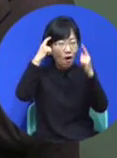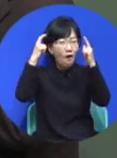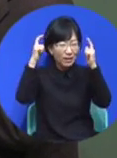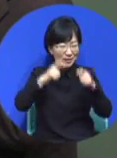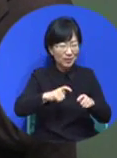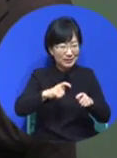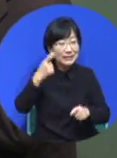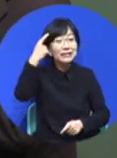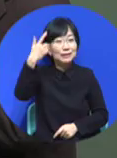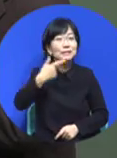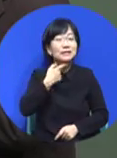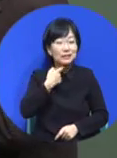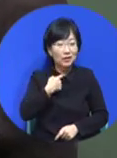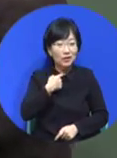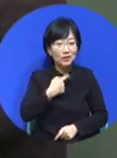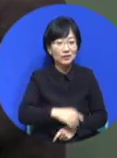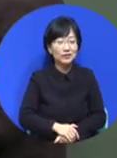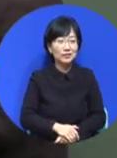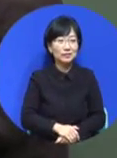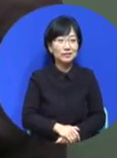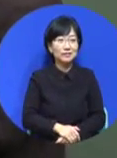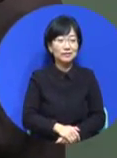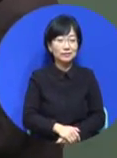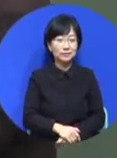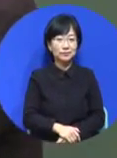a fool or foolish, I ask this question.